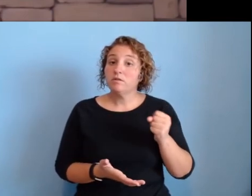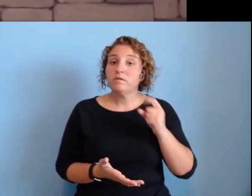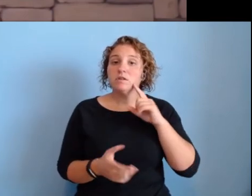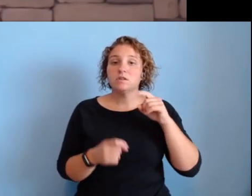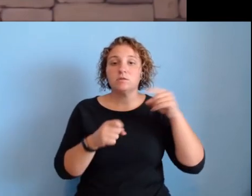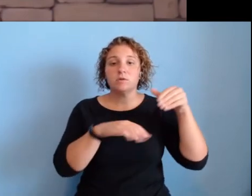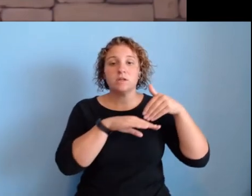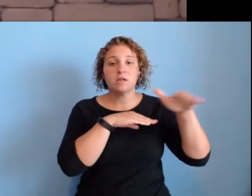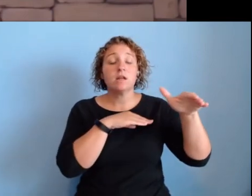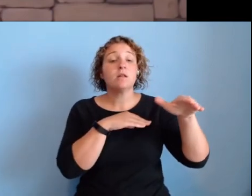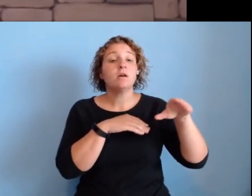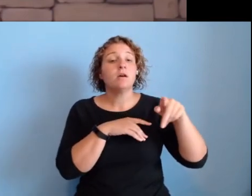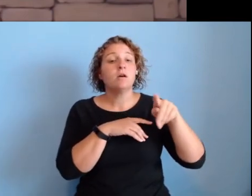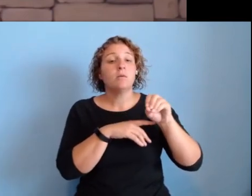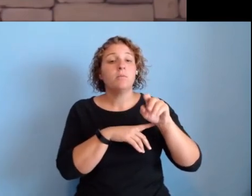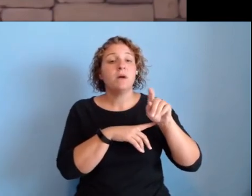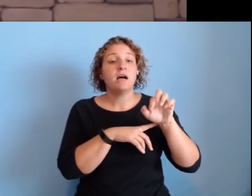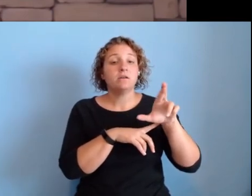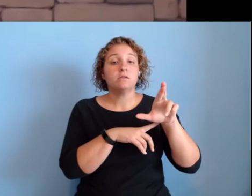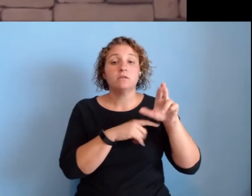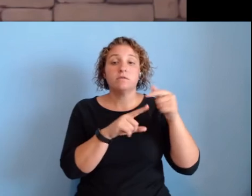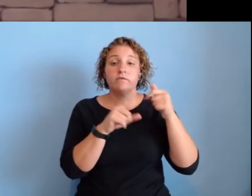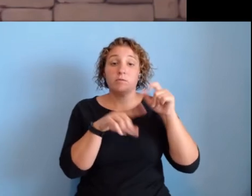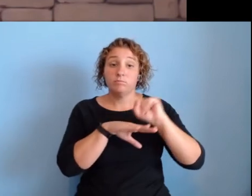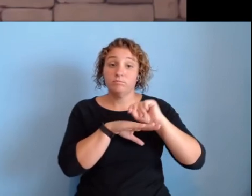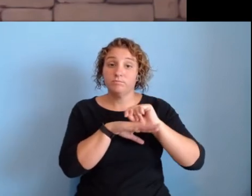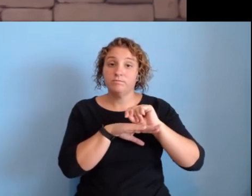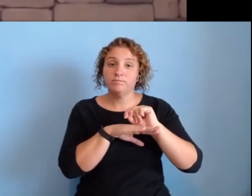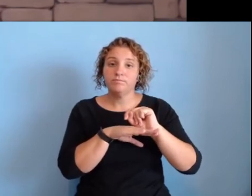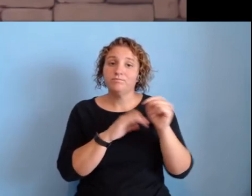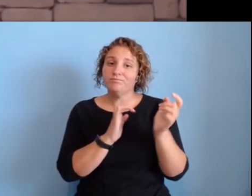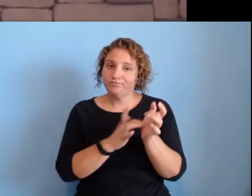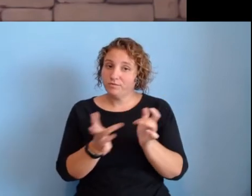potter, the house of the Lord. Jesus.